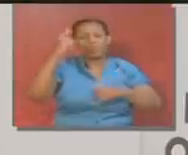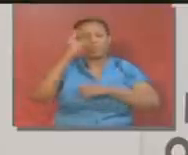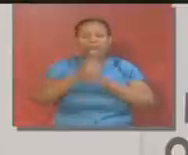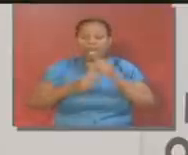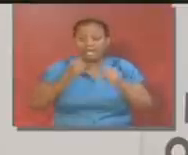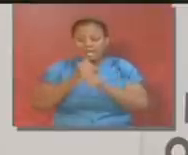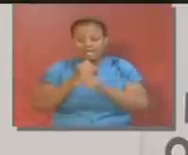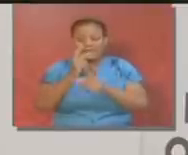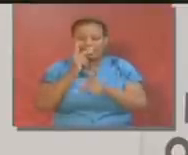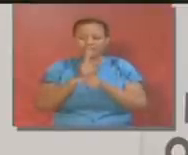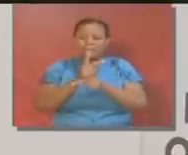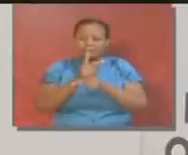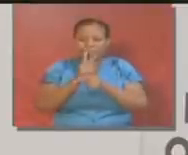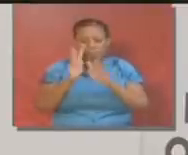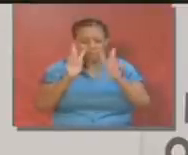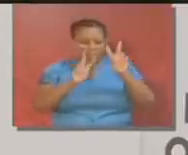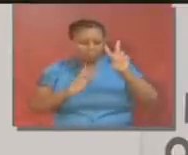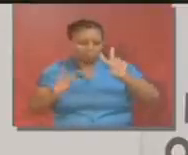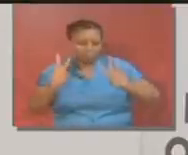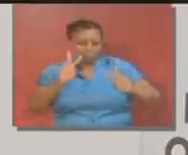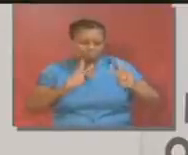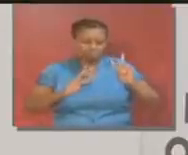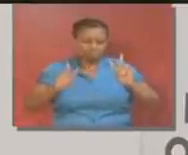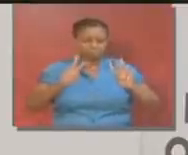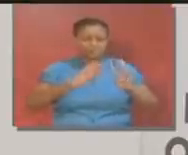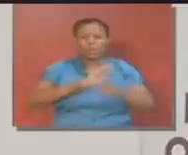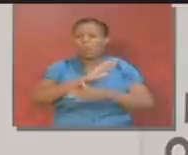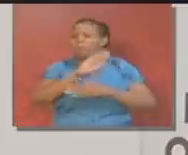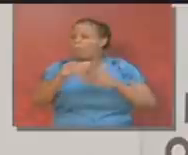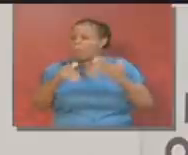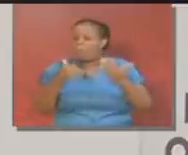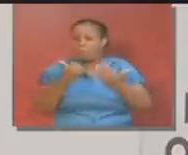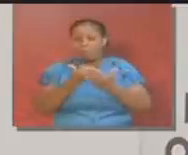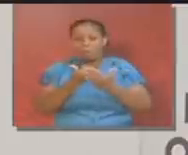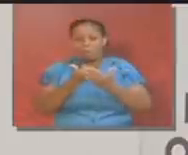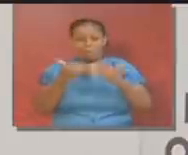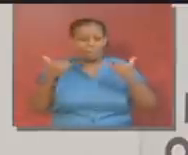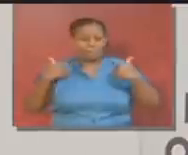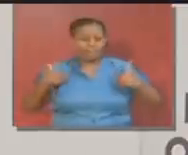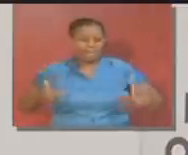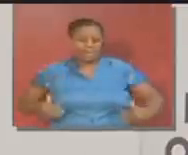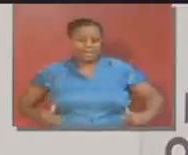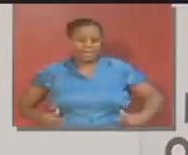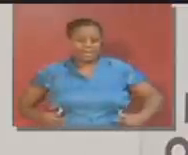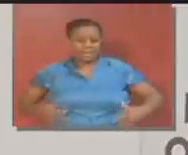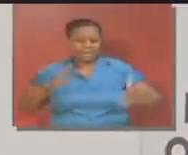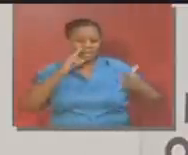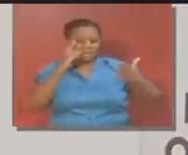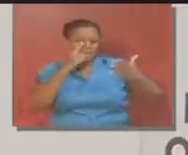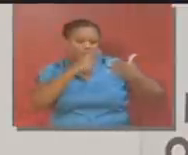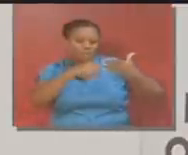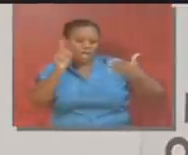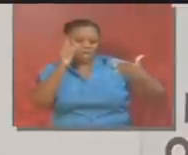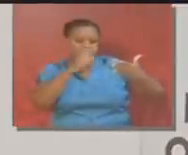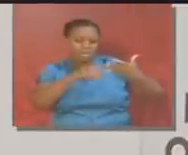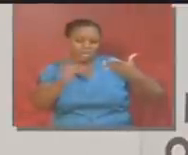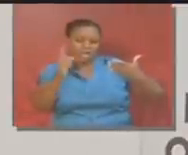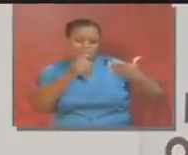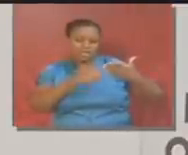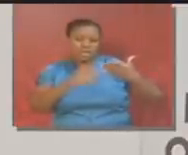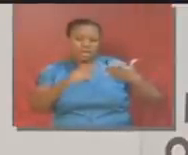in terms of the multi-organ or multi-system aspects. In terms of the other aspect,